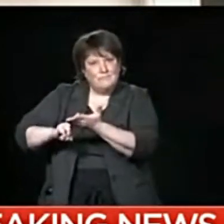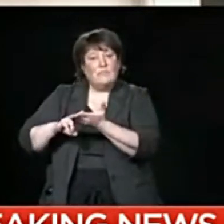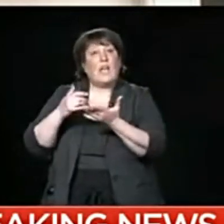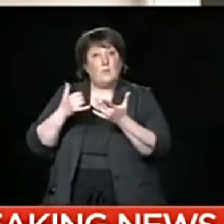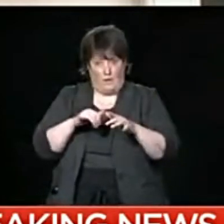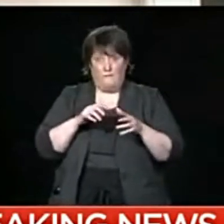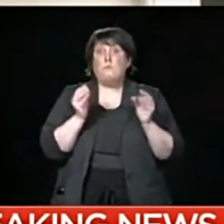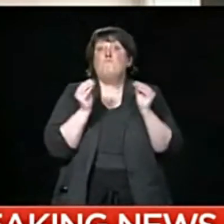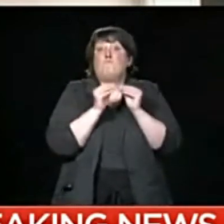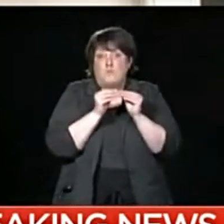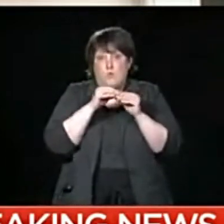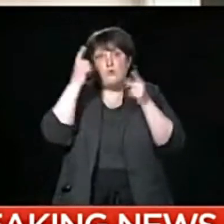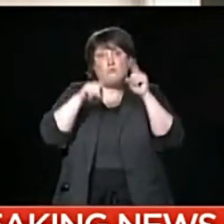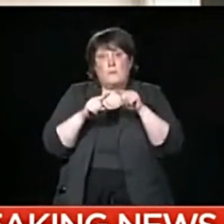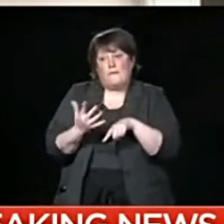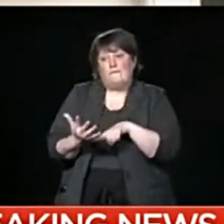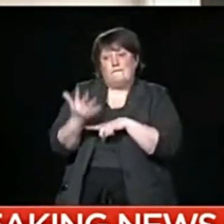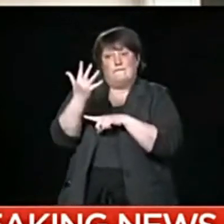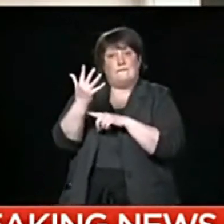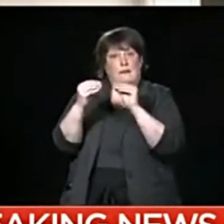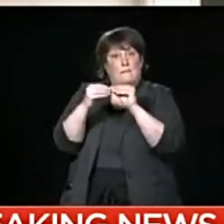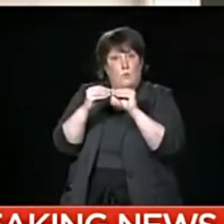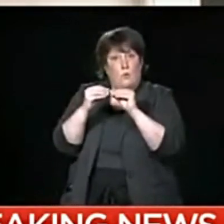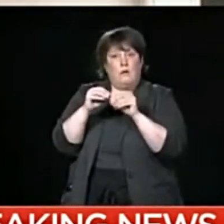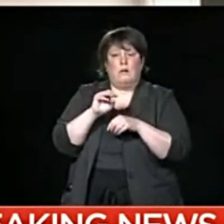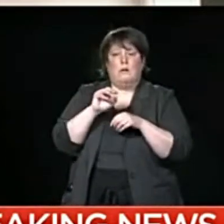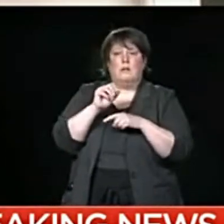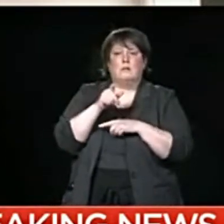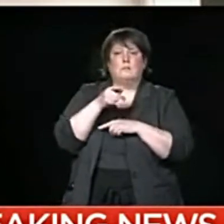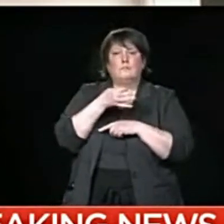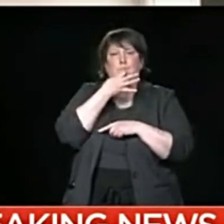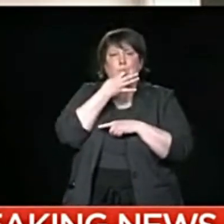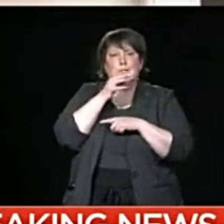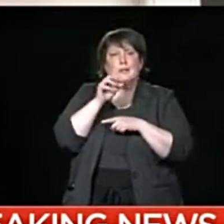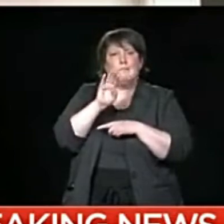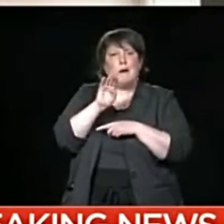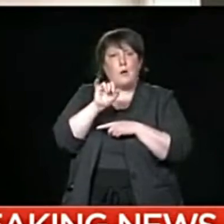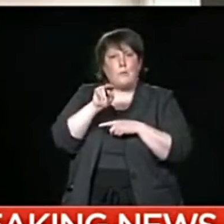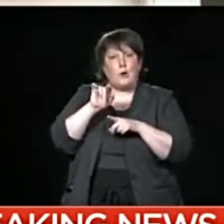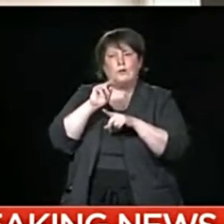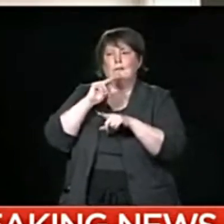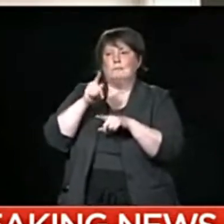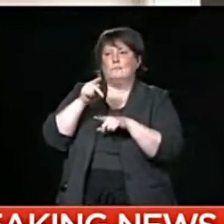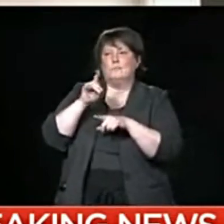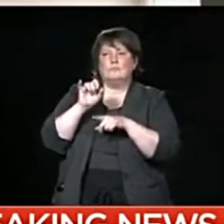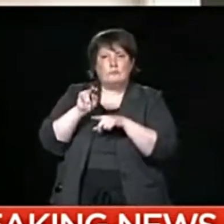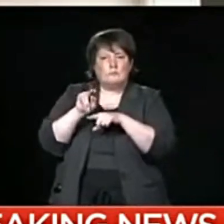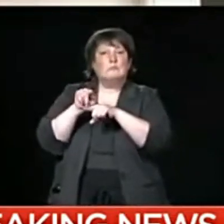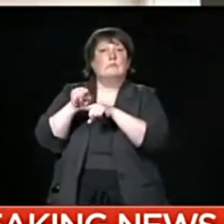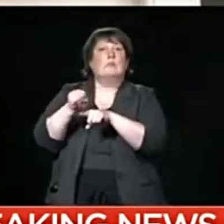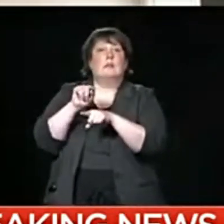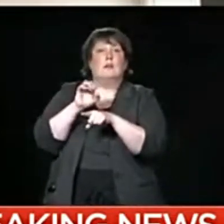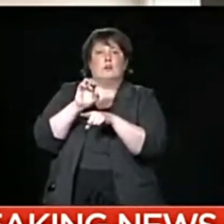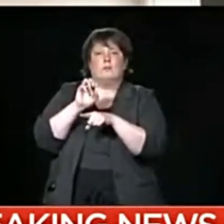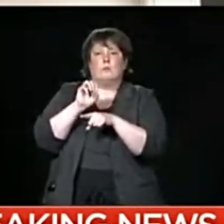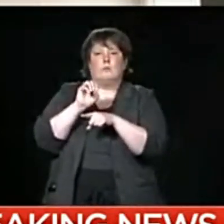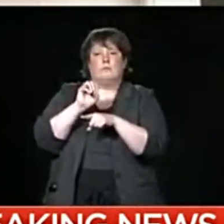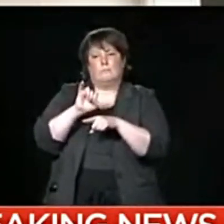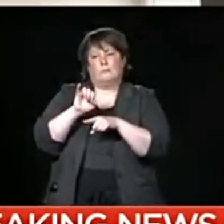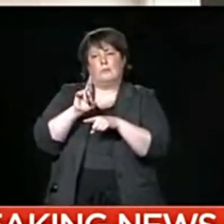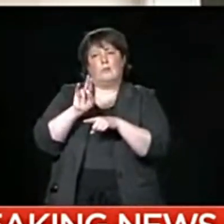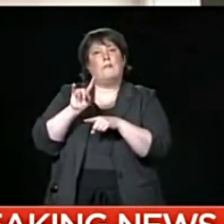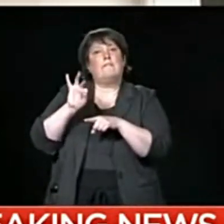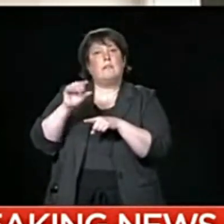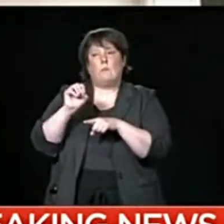of intent with five other companies, Precision Biomonitoring, Fluid Energy Group, Irvine Oil, Calco Group,